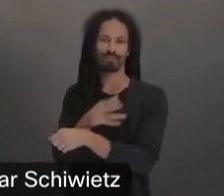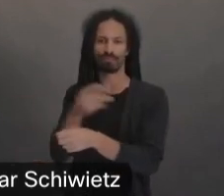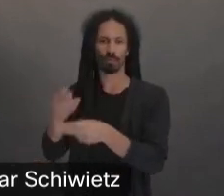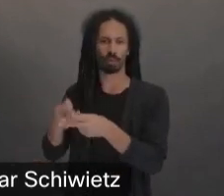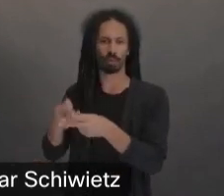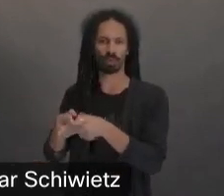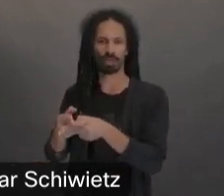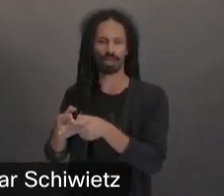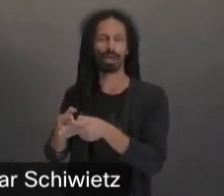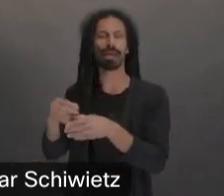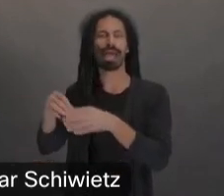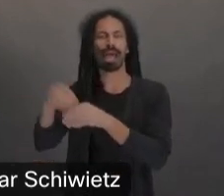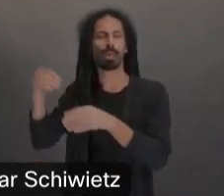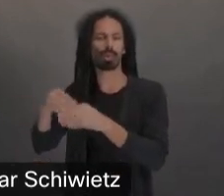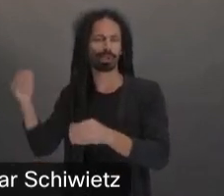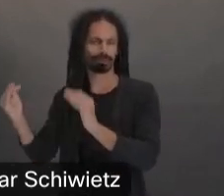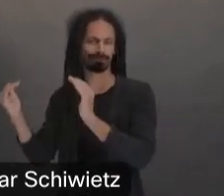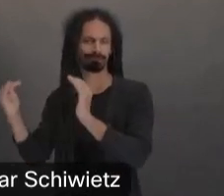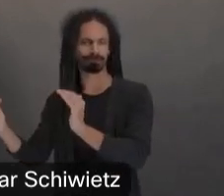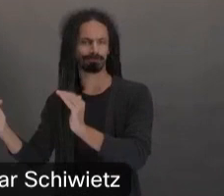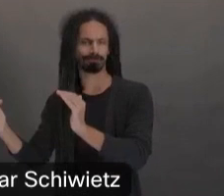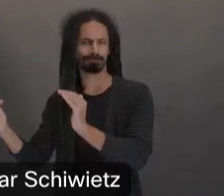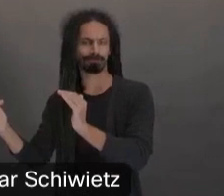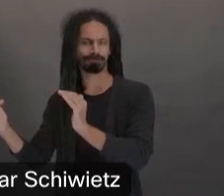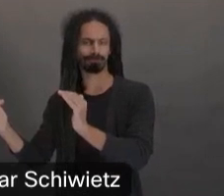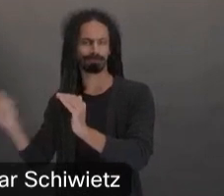outside of the parenthesis.